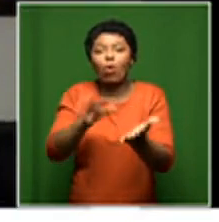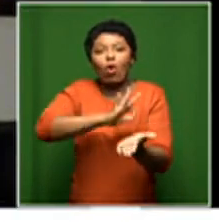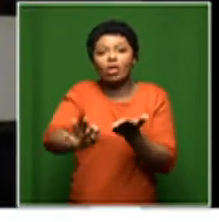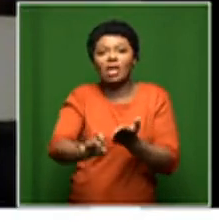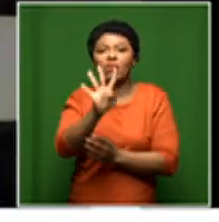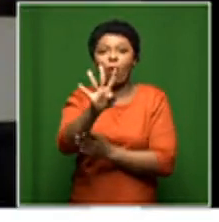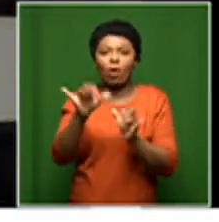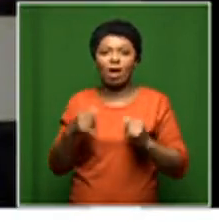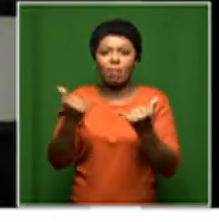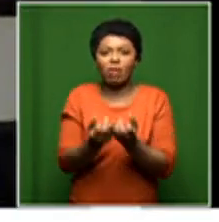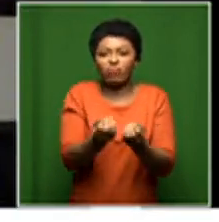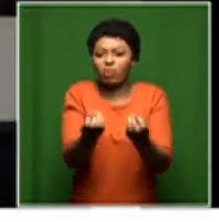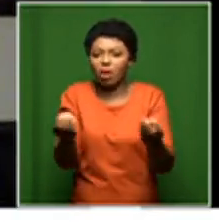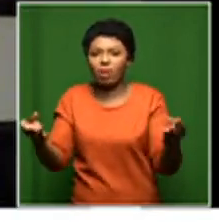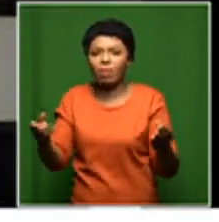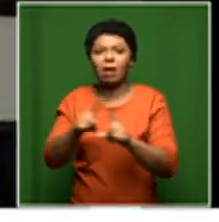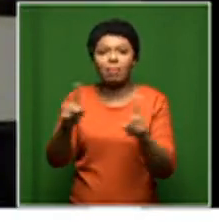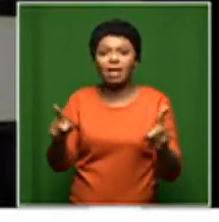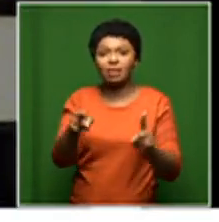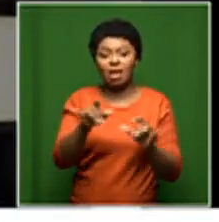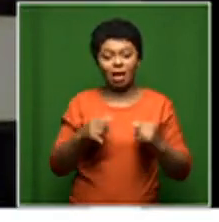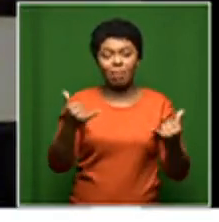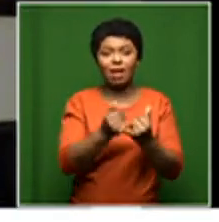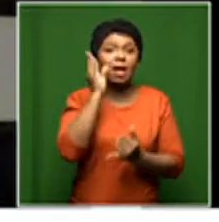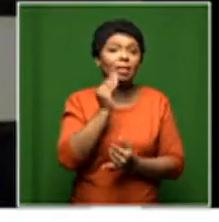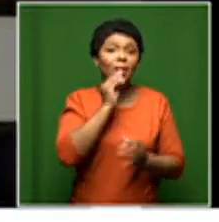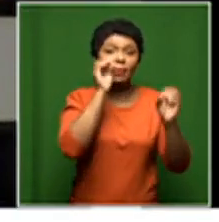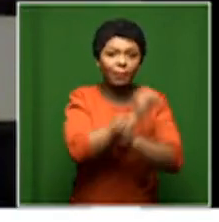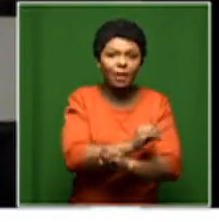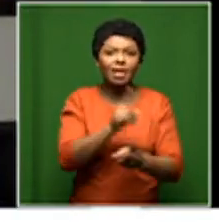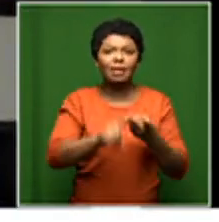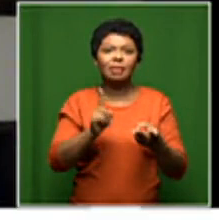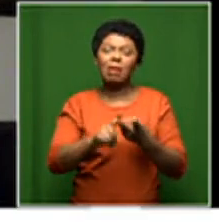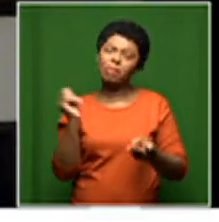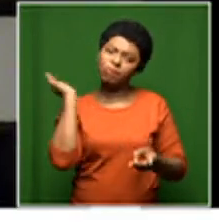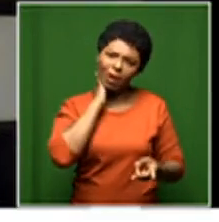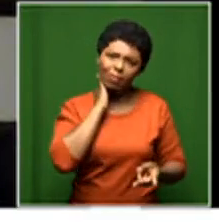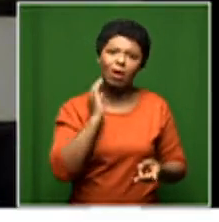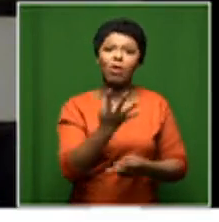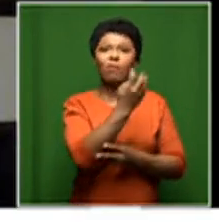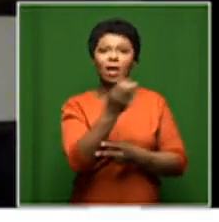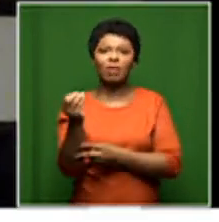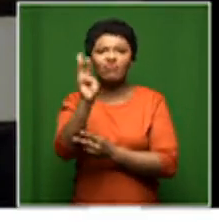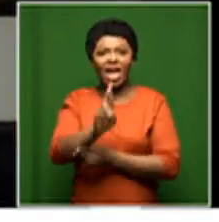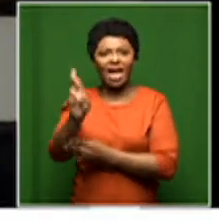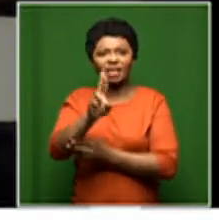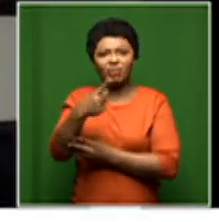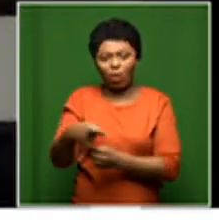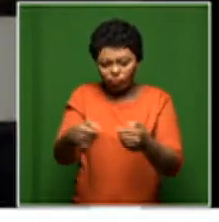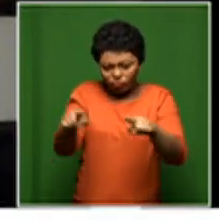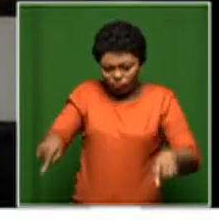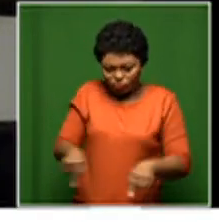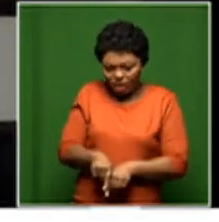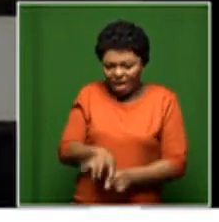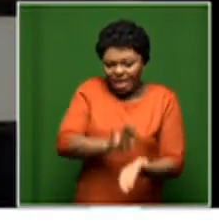that not only didn't have any experience, but were charging, in some instances, 400 rand a square meter to clean when the going